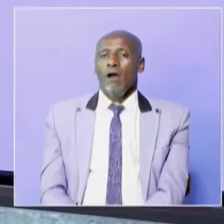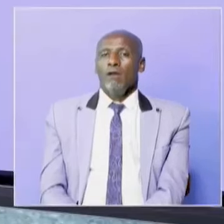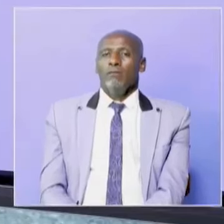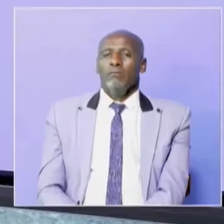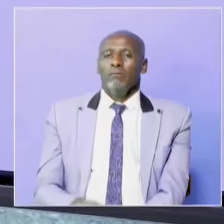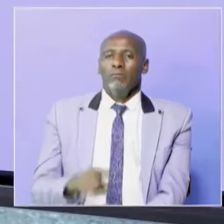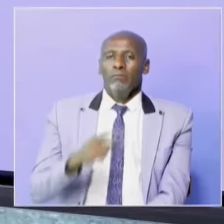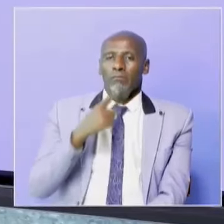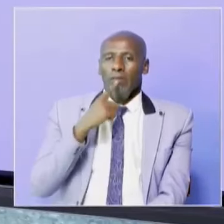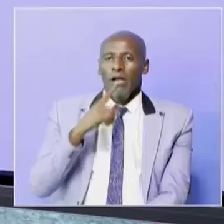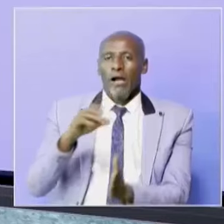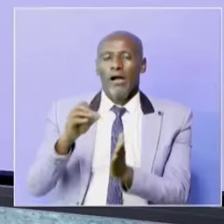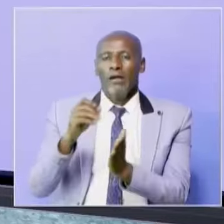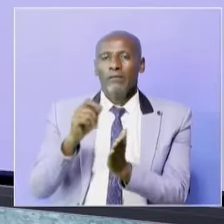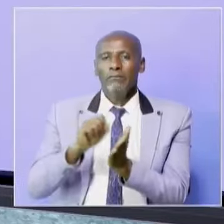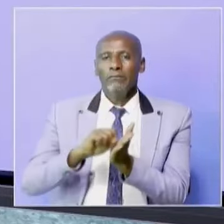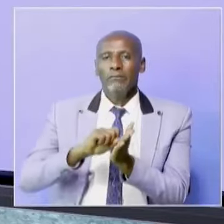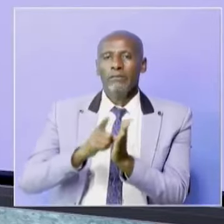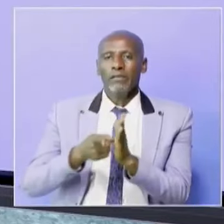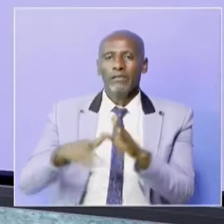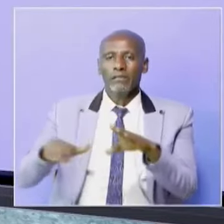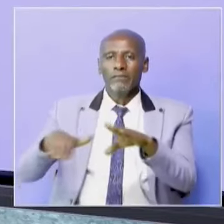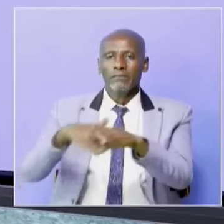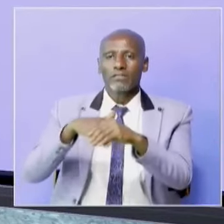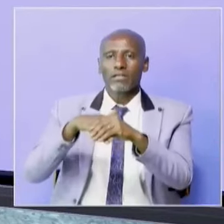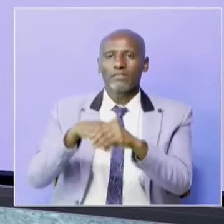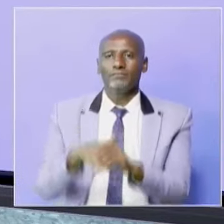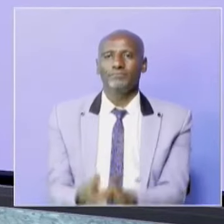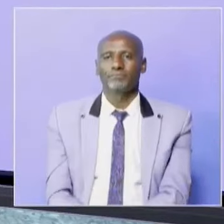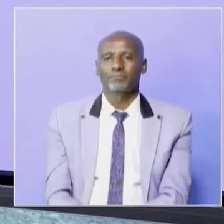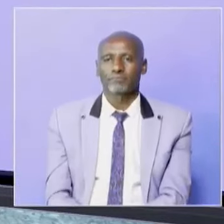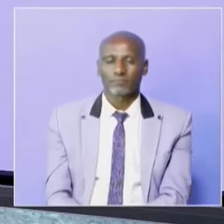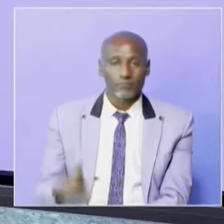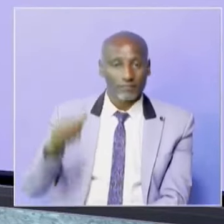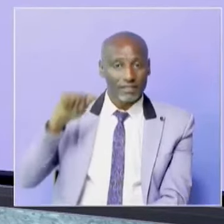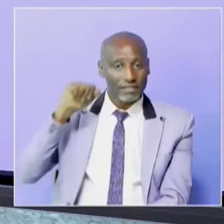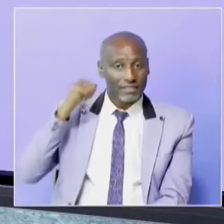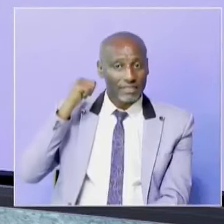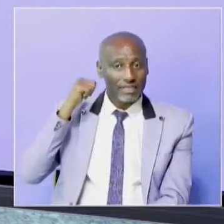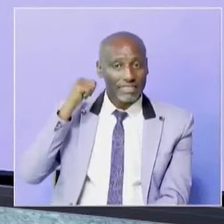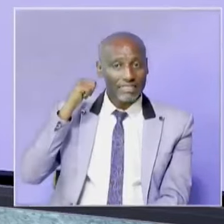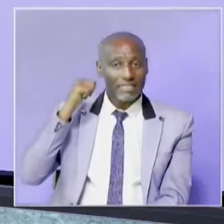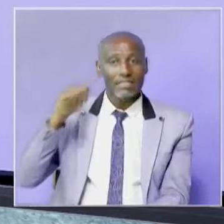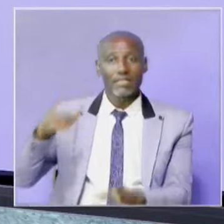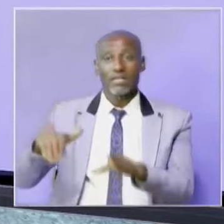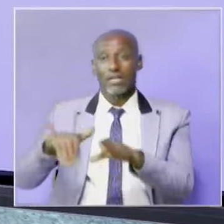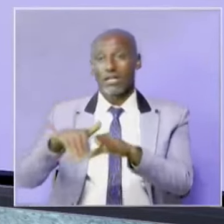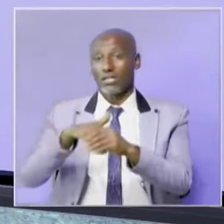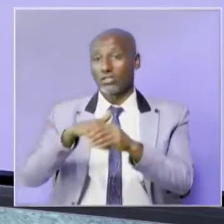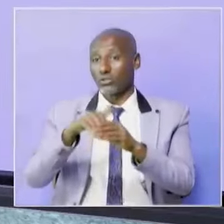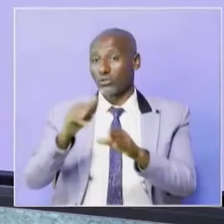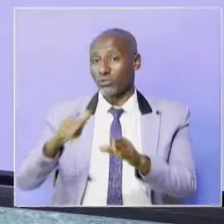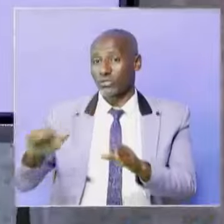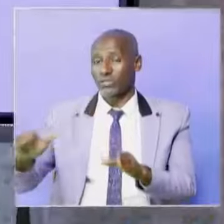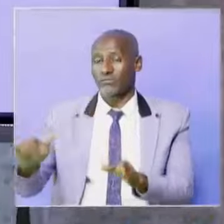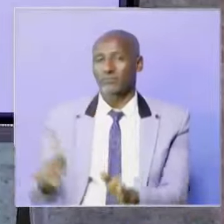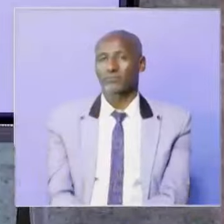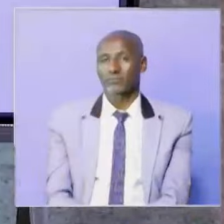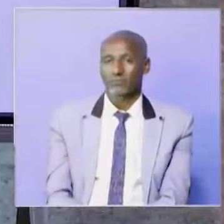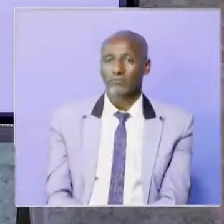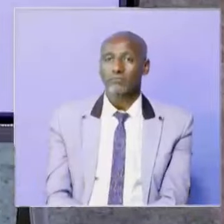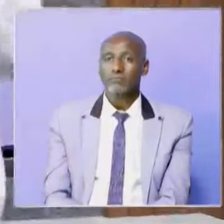Okay, we can say something about such kinds of self-introduction in such ways. What about other introducing? If you want